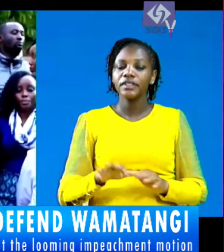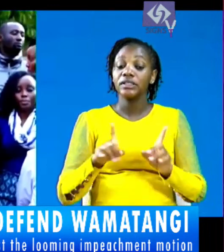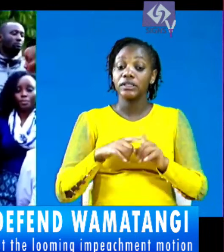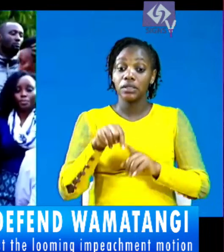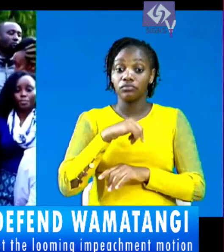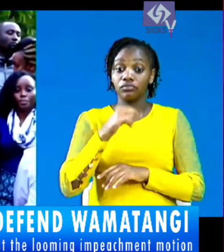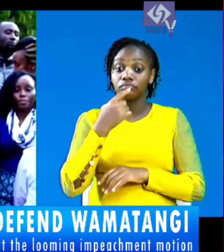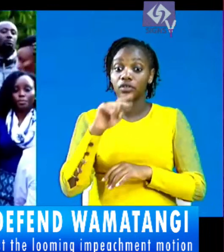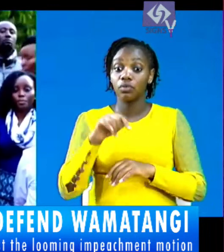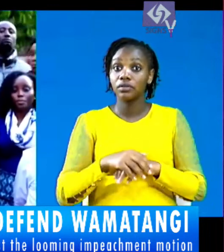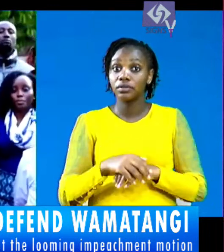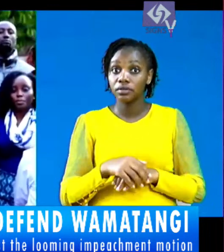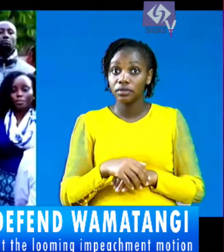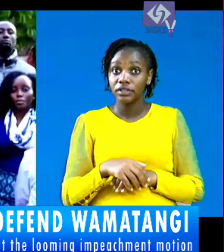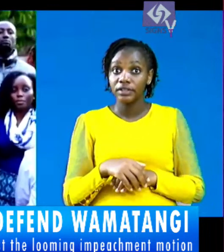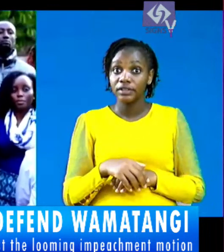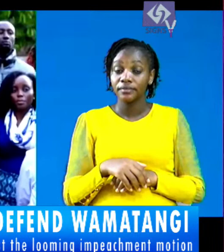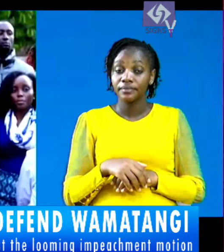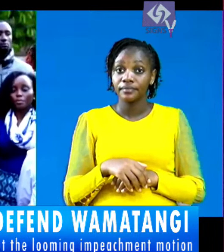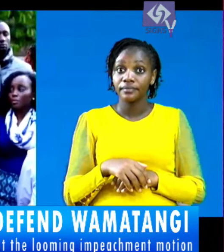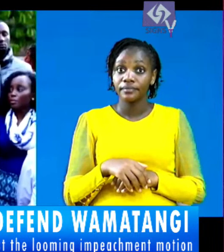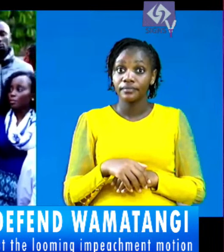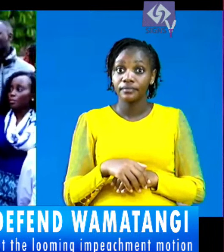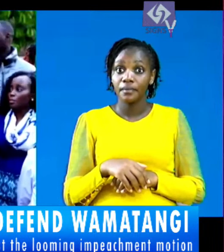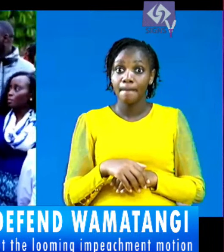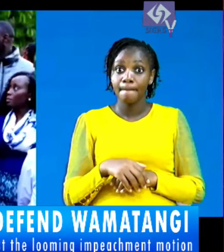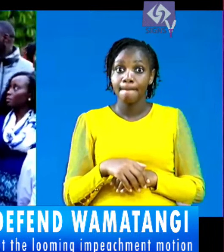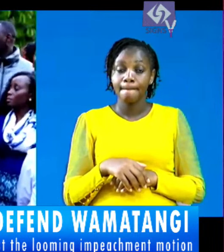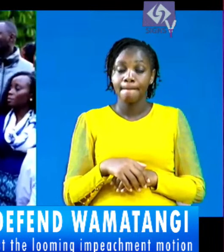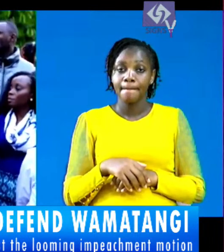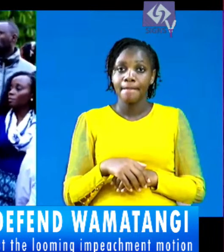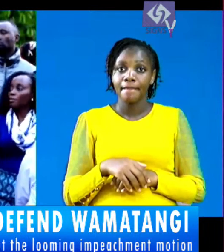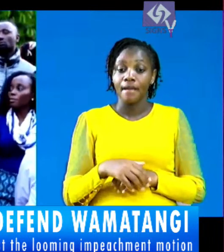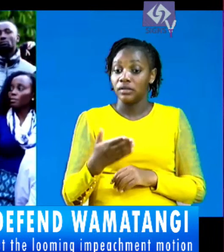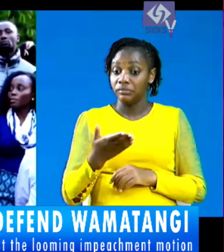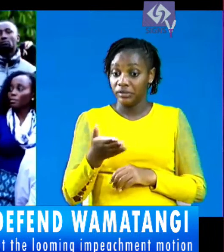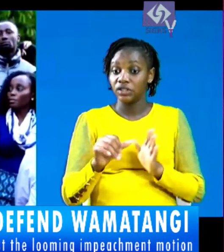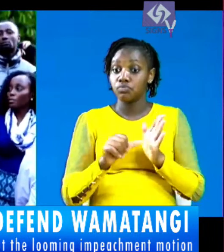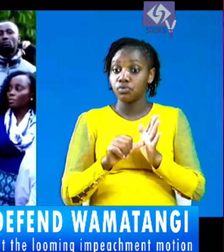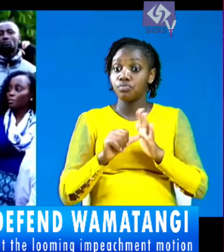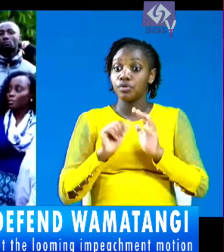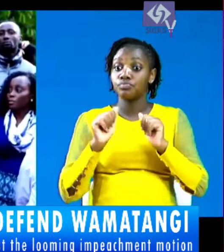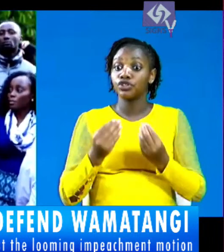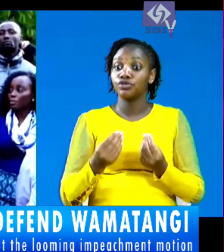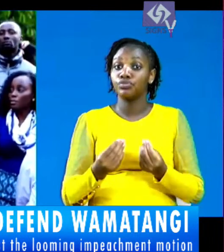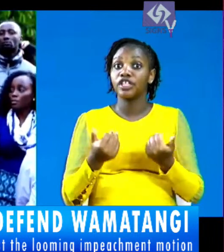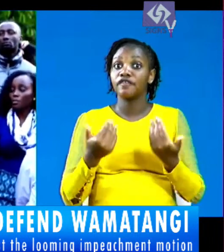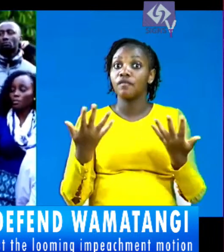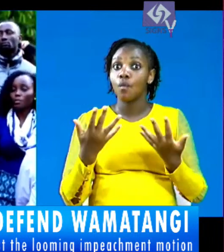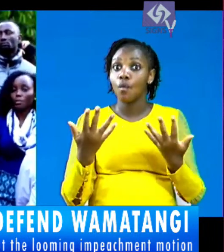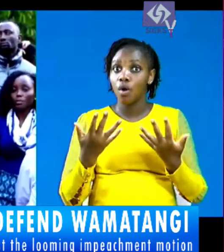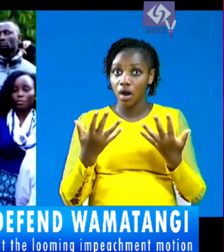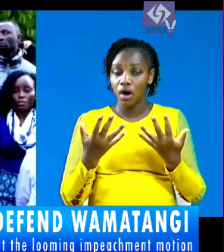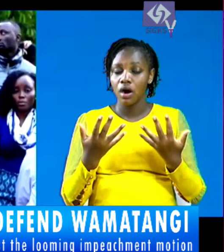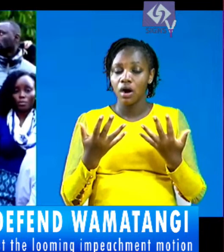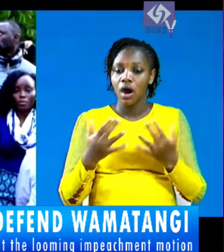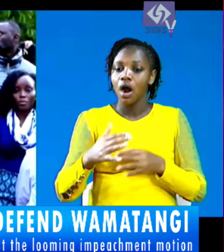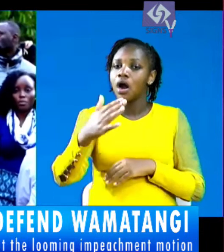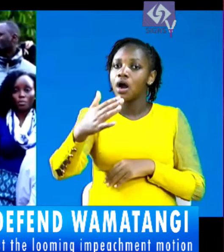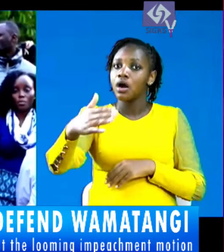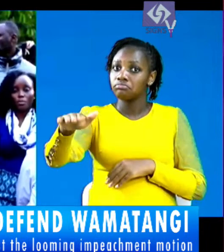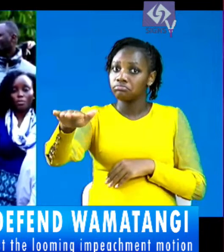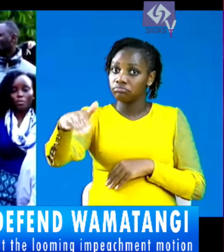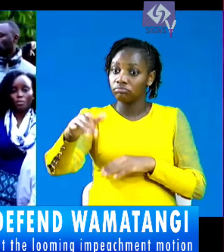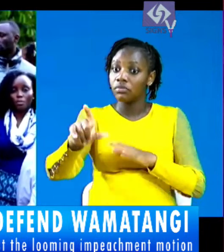said these ultimatums would be better handled within the legal frameworks of the assembly. So